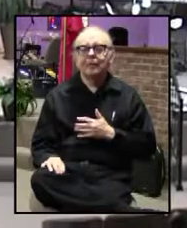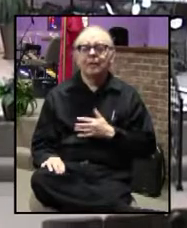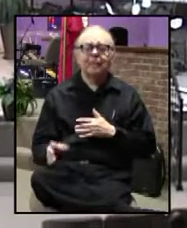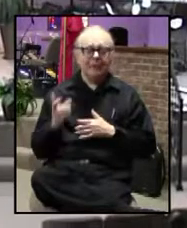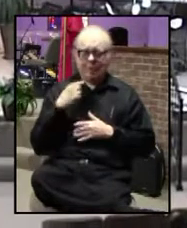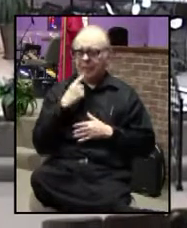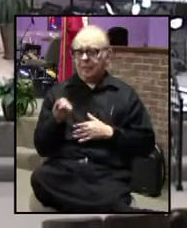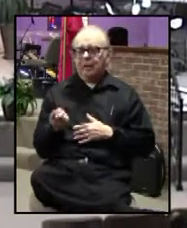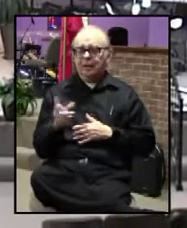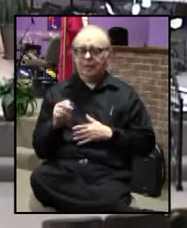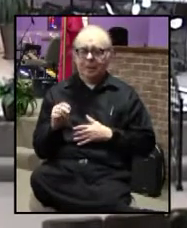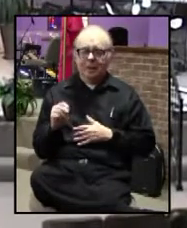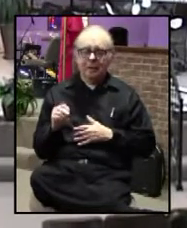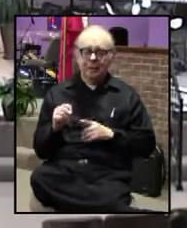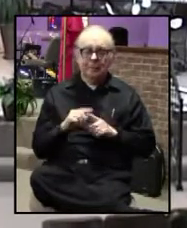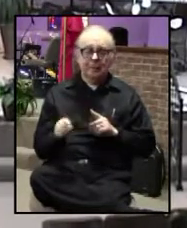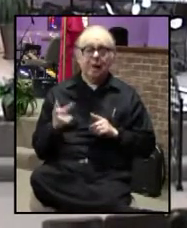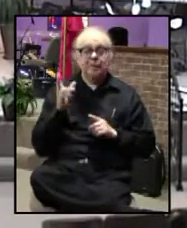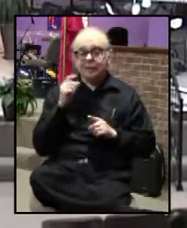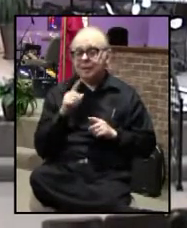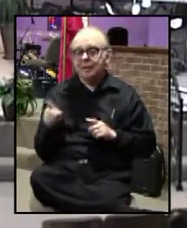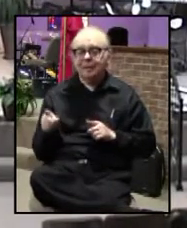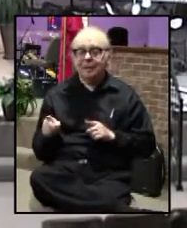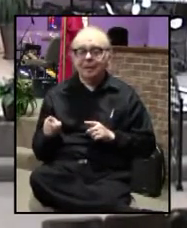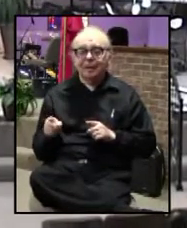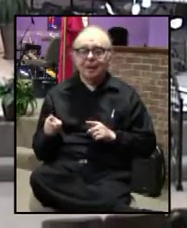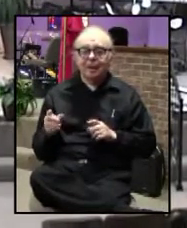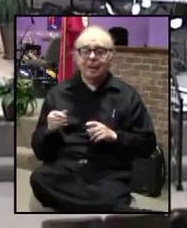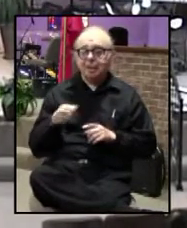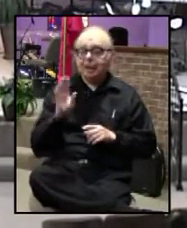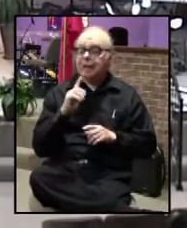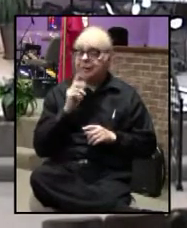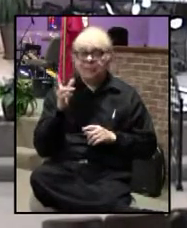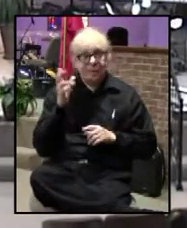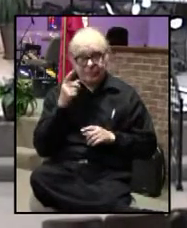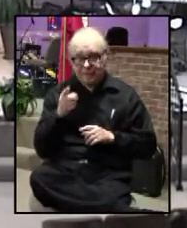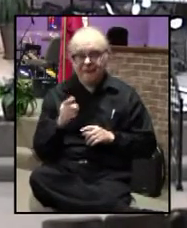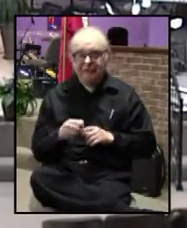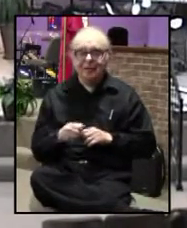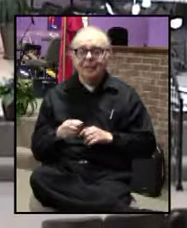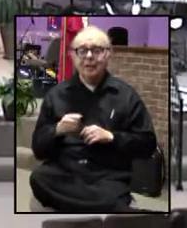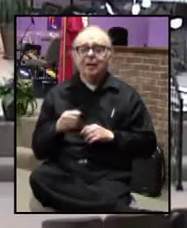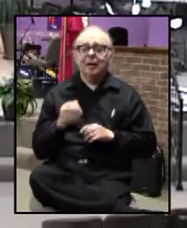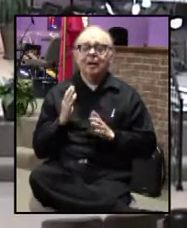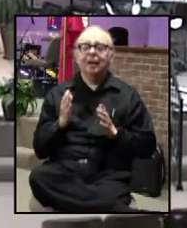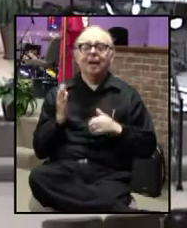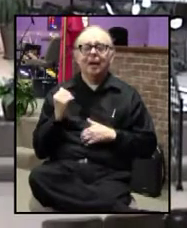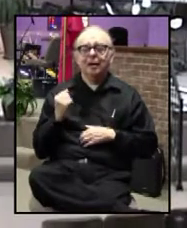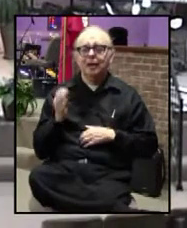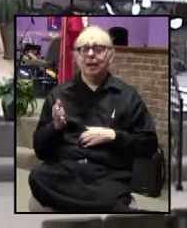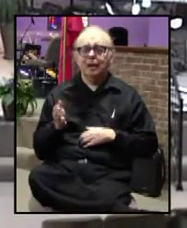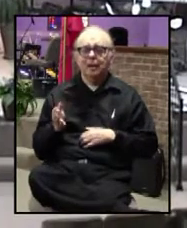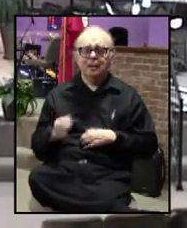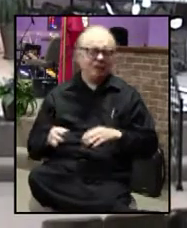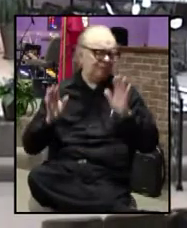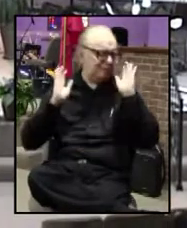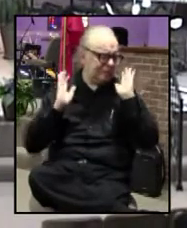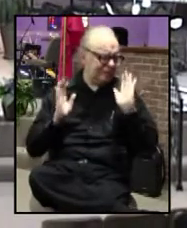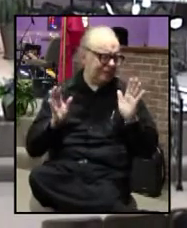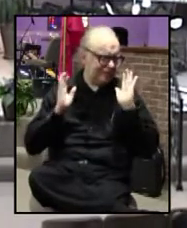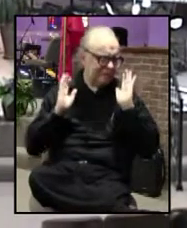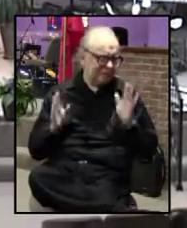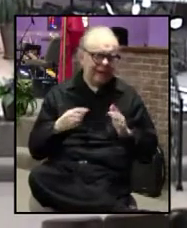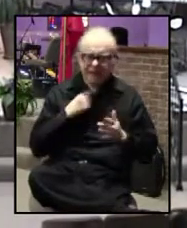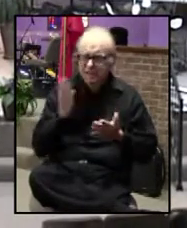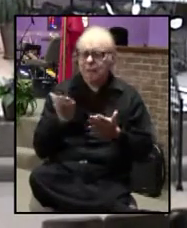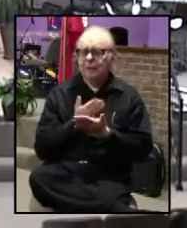And I'll say, "No, but I've been listening." Actually, God's been listening. And God is great. Can